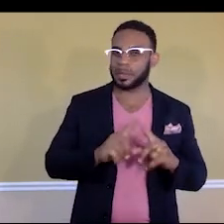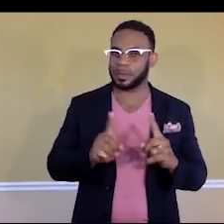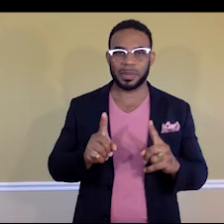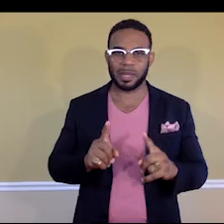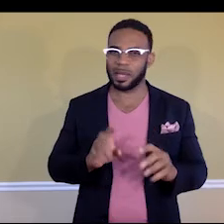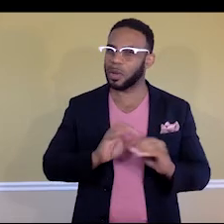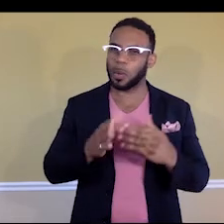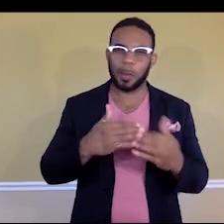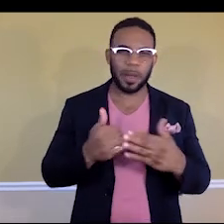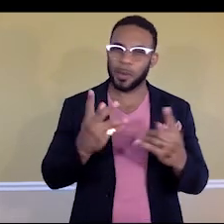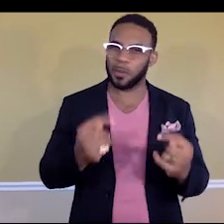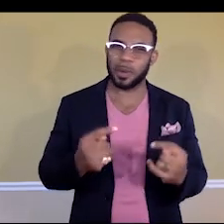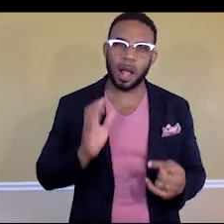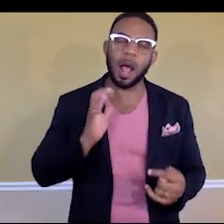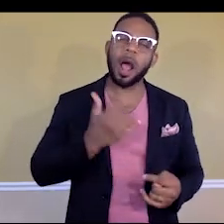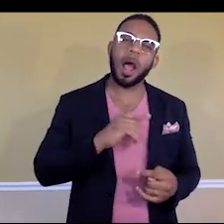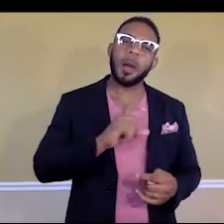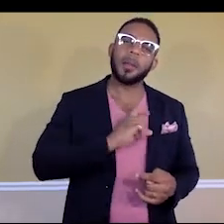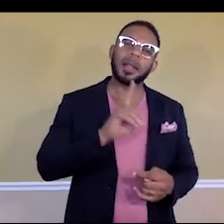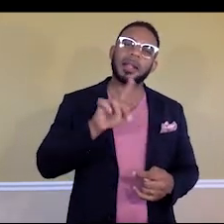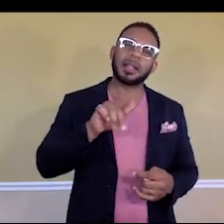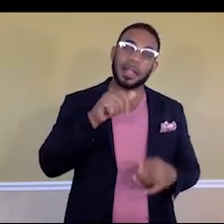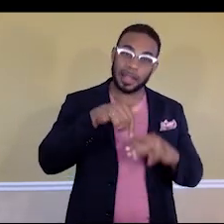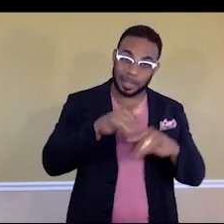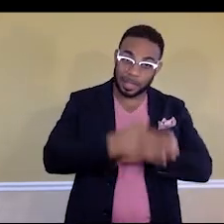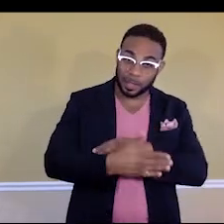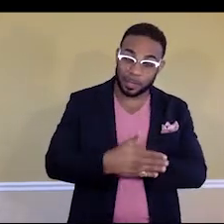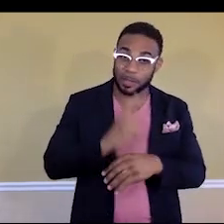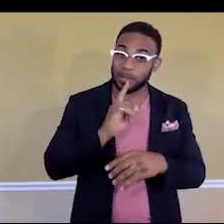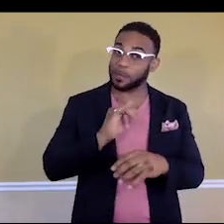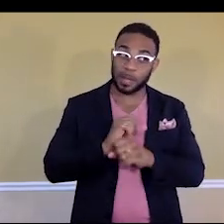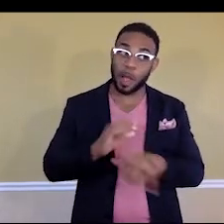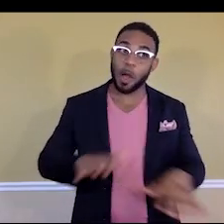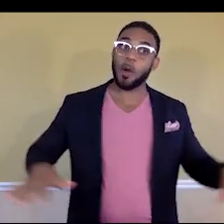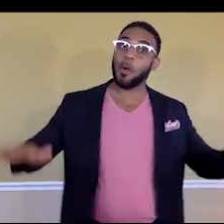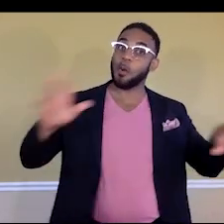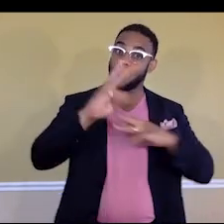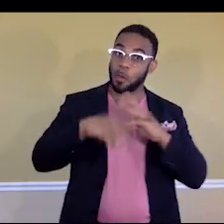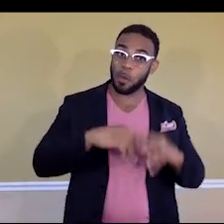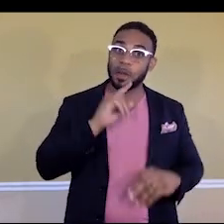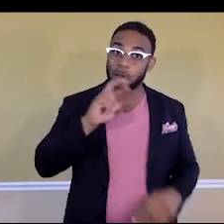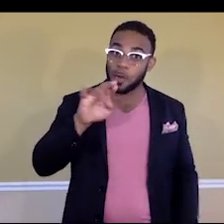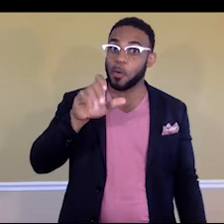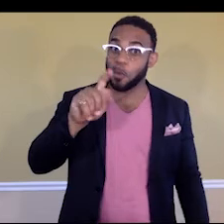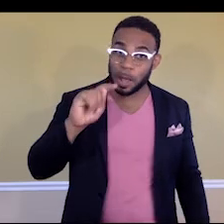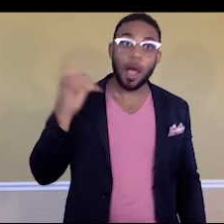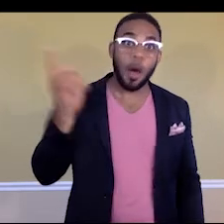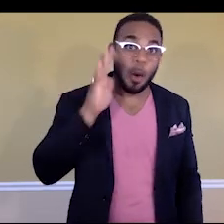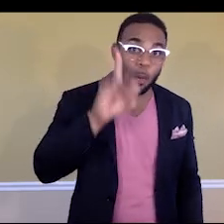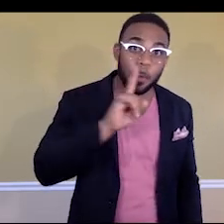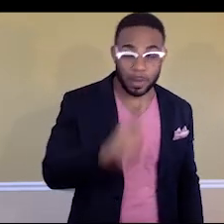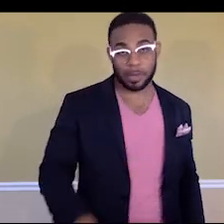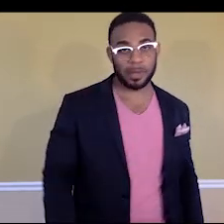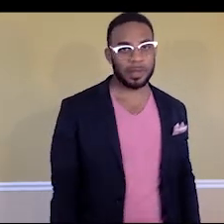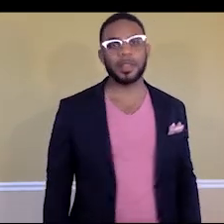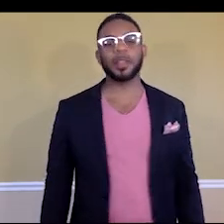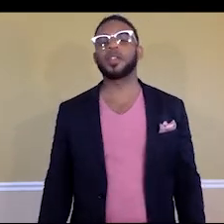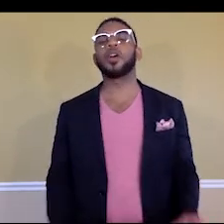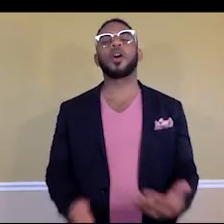but no matter what, our policing data in this country and pretty much around the world is racist and always will be.